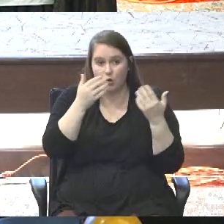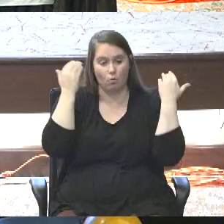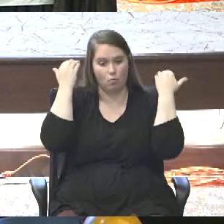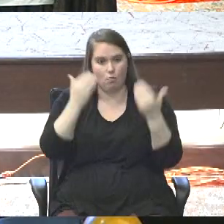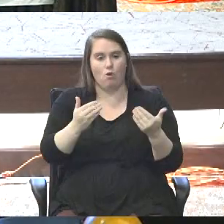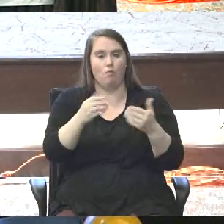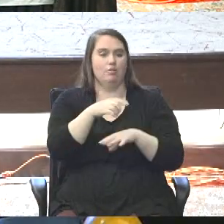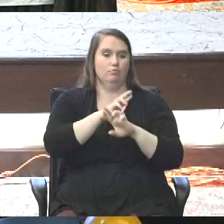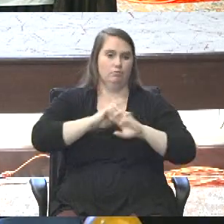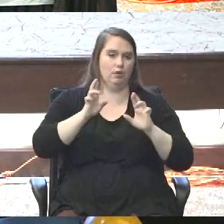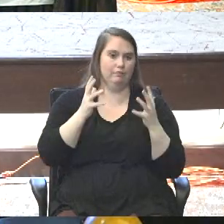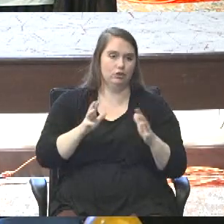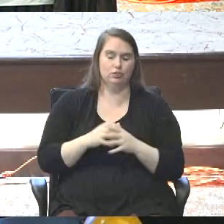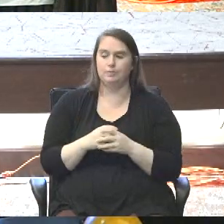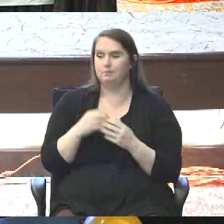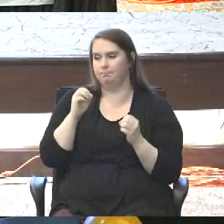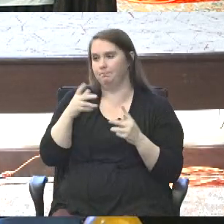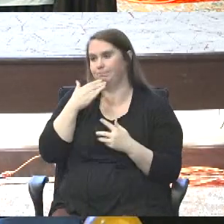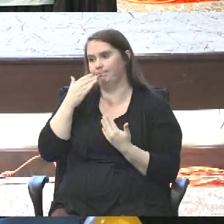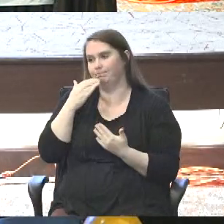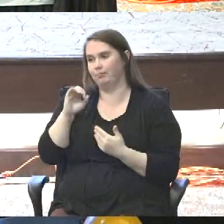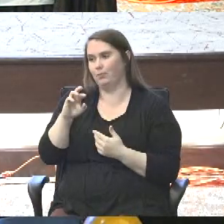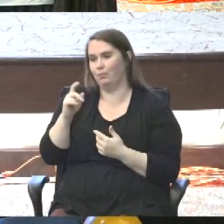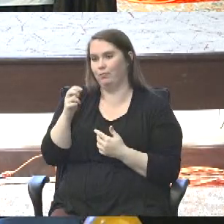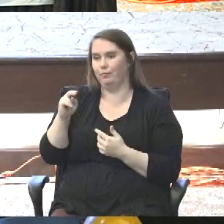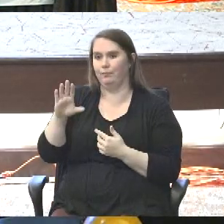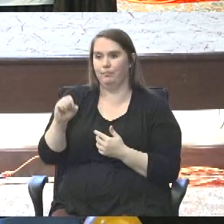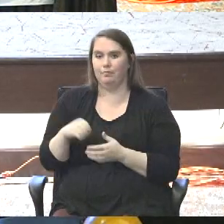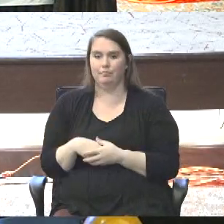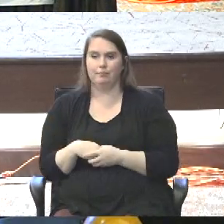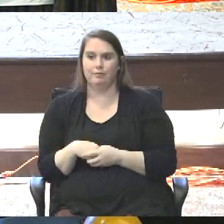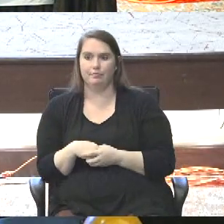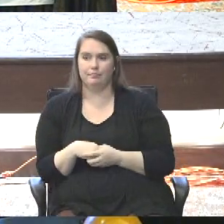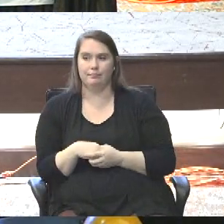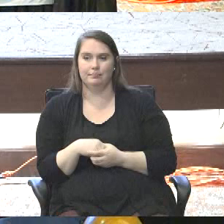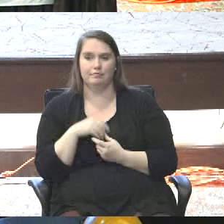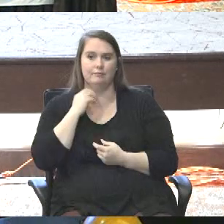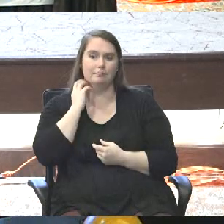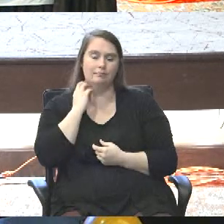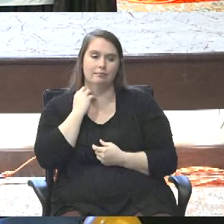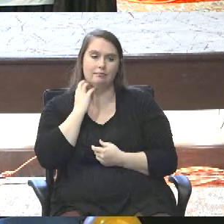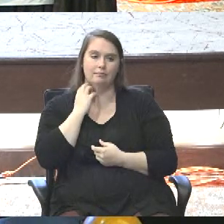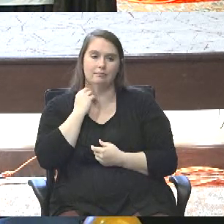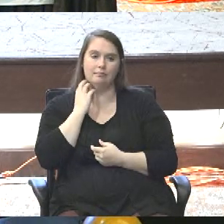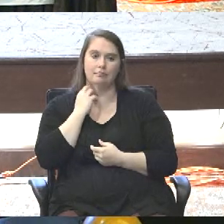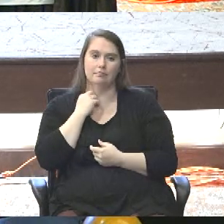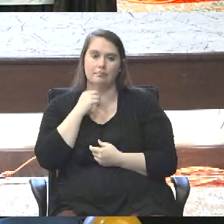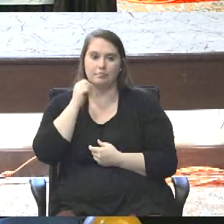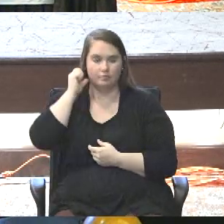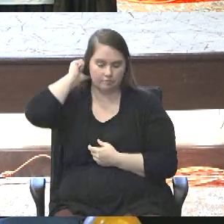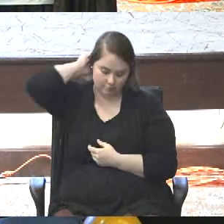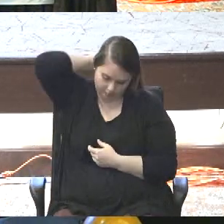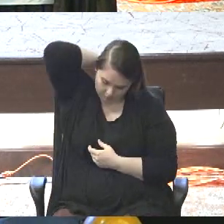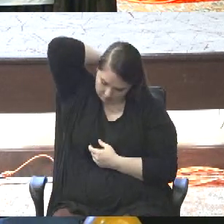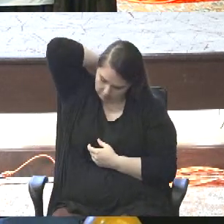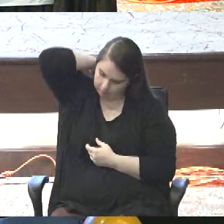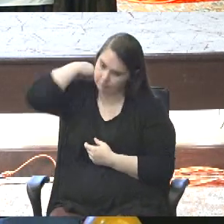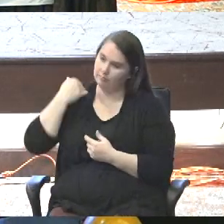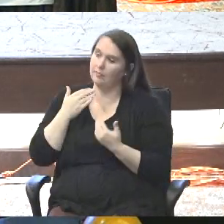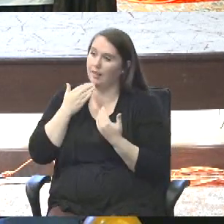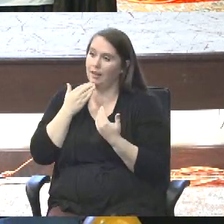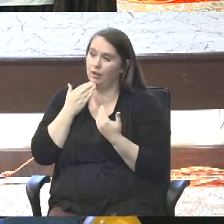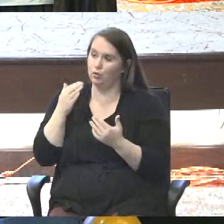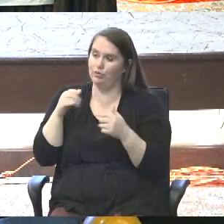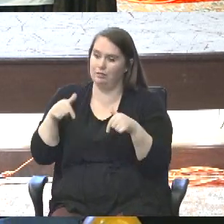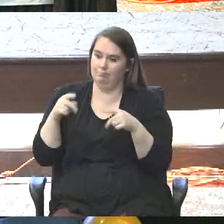go. Okay. Thank you so much. Appreciate your good work on this. You bet. Thankful not only for you taking the majority of the presentation